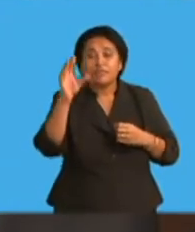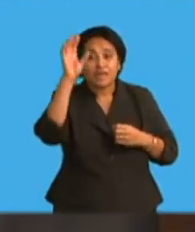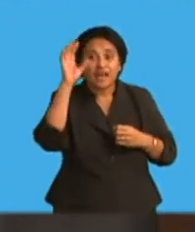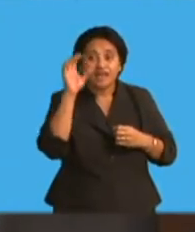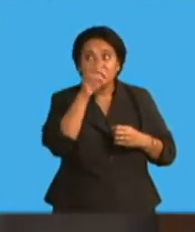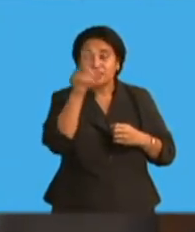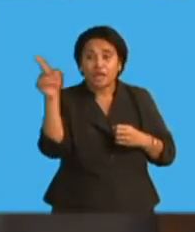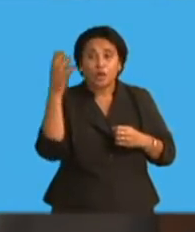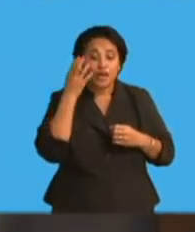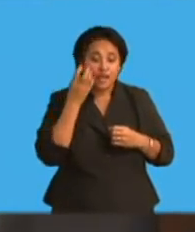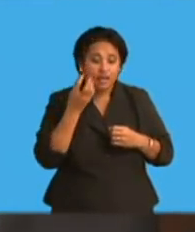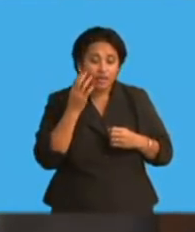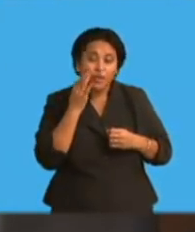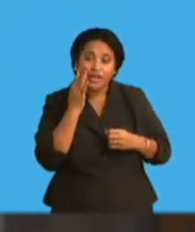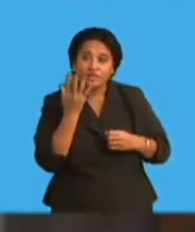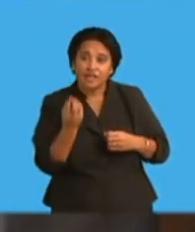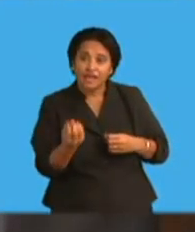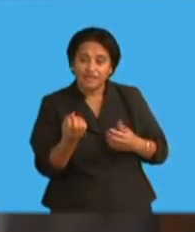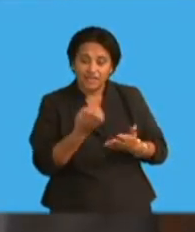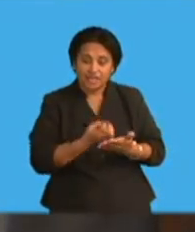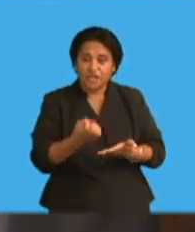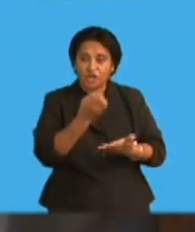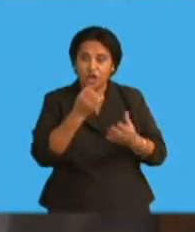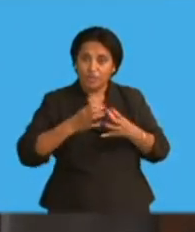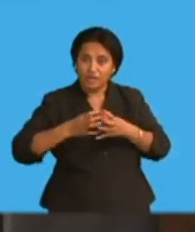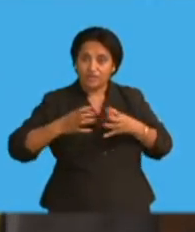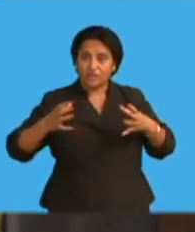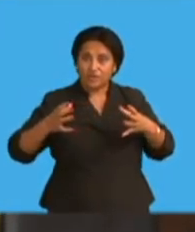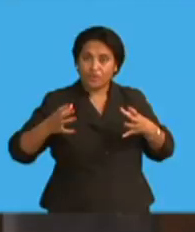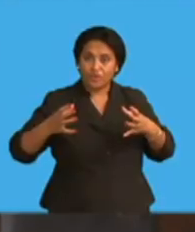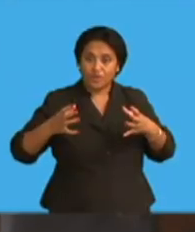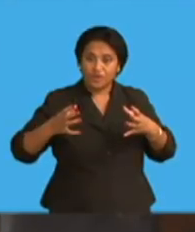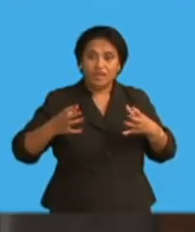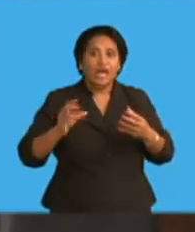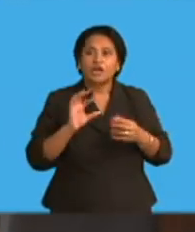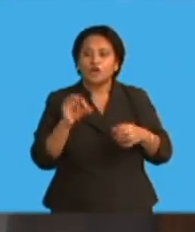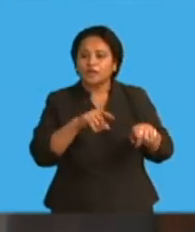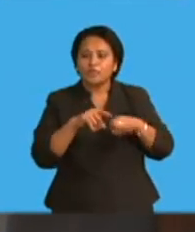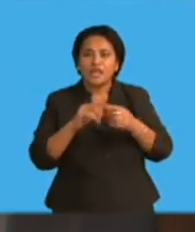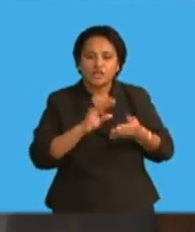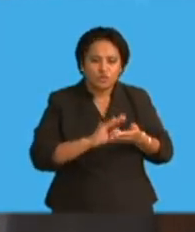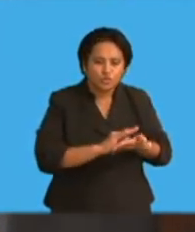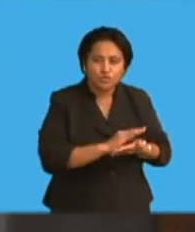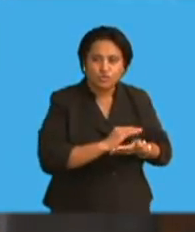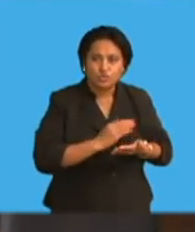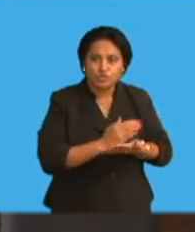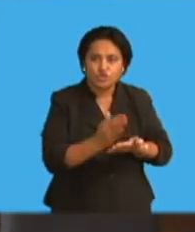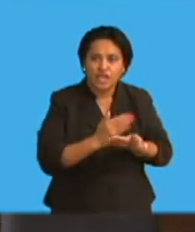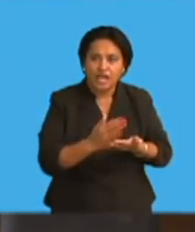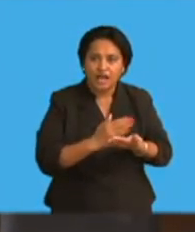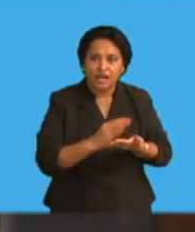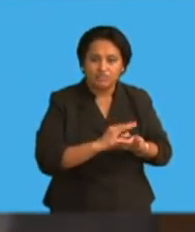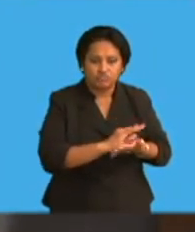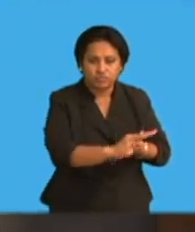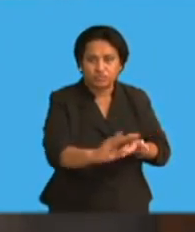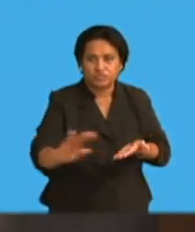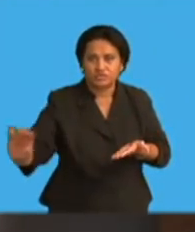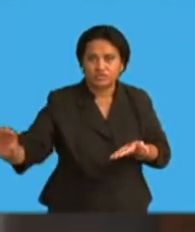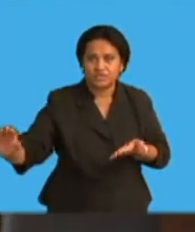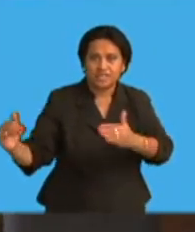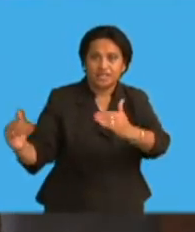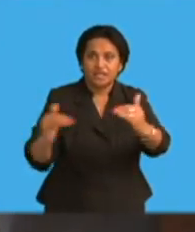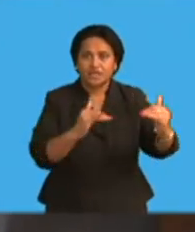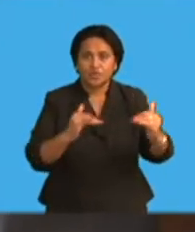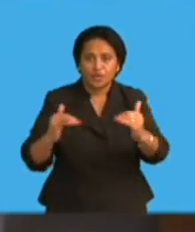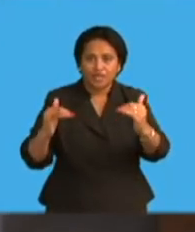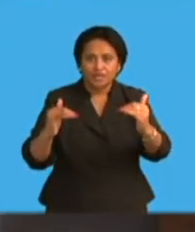growth does not always mean that the growth is actually shared equally. In Fiji's case, because of the policies we put in, inequality